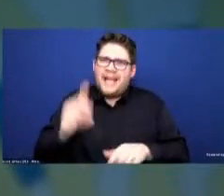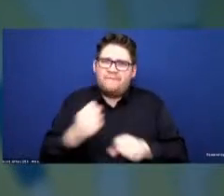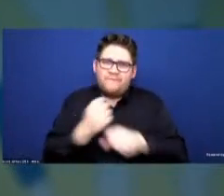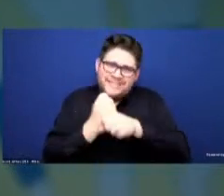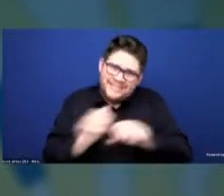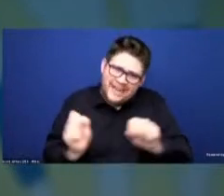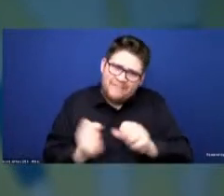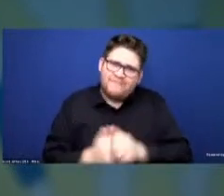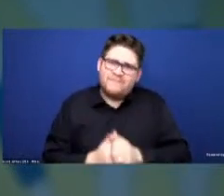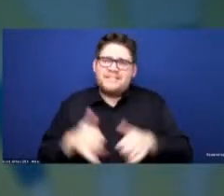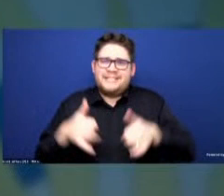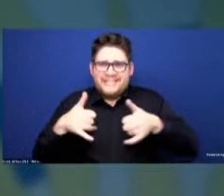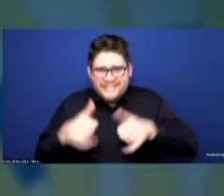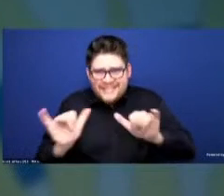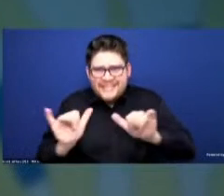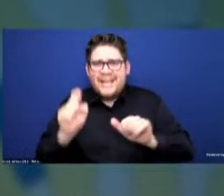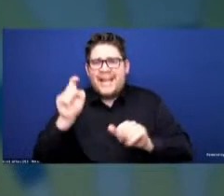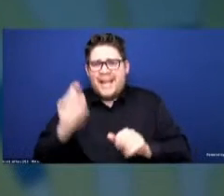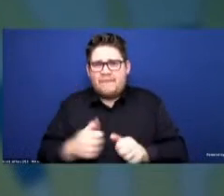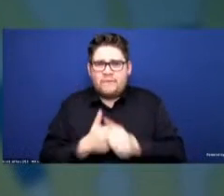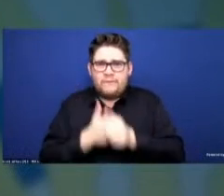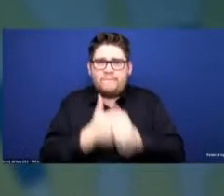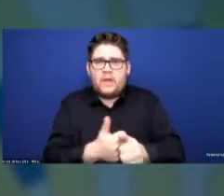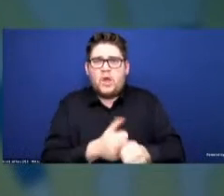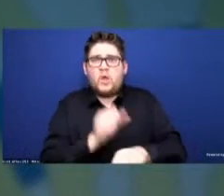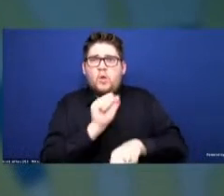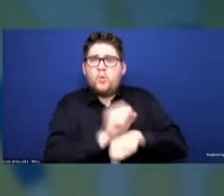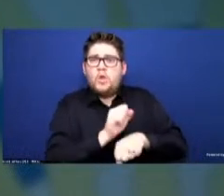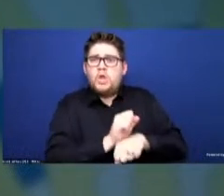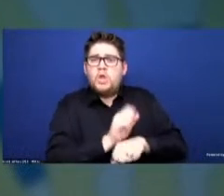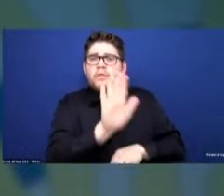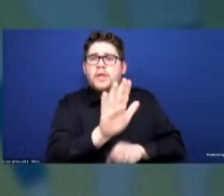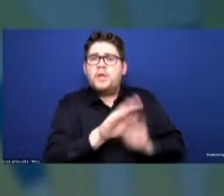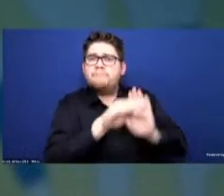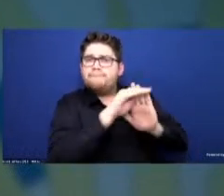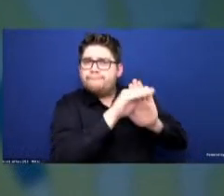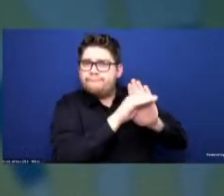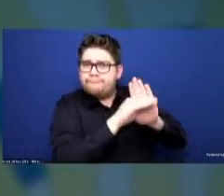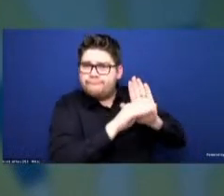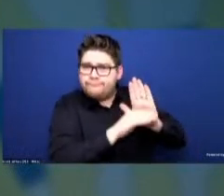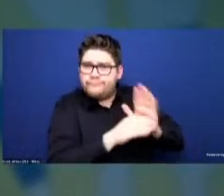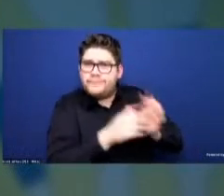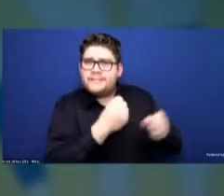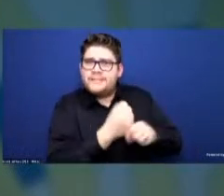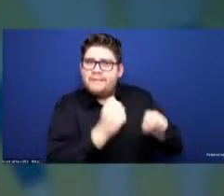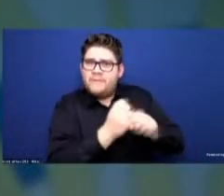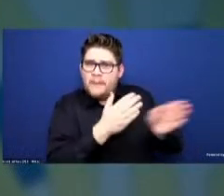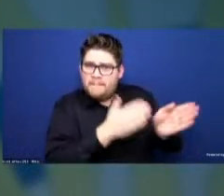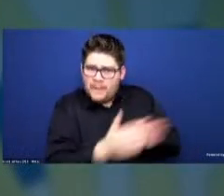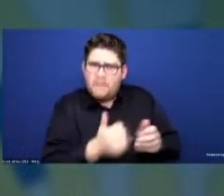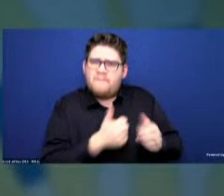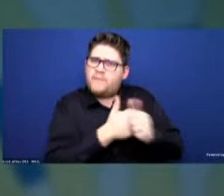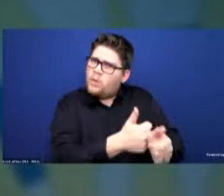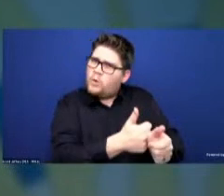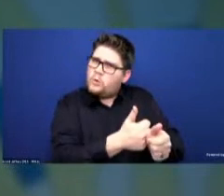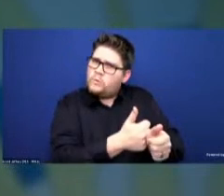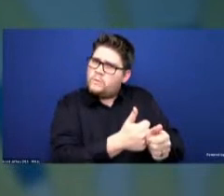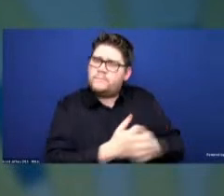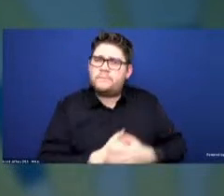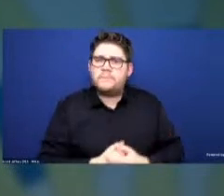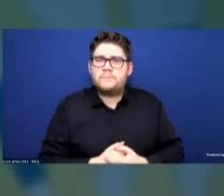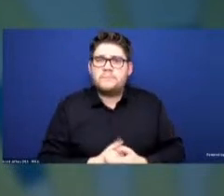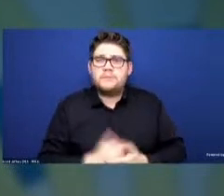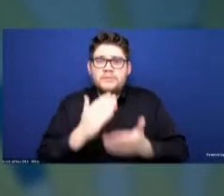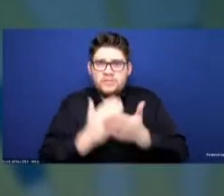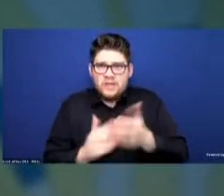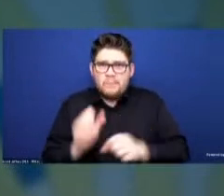workplaces. And we are focusing on those workplaces where there has been transmission, where those COVID safety plans have